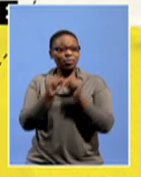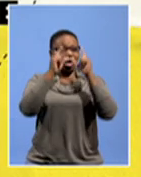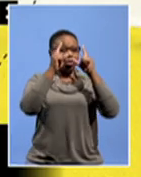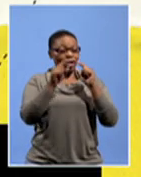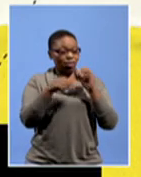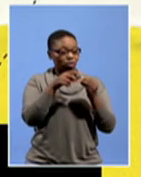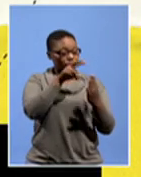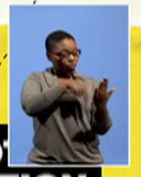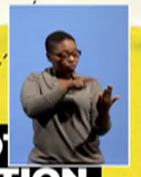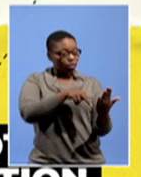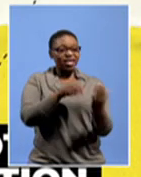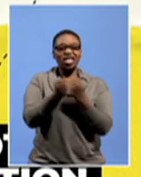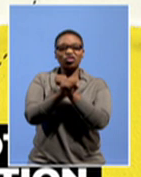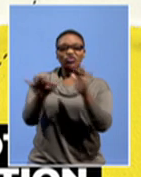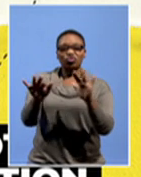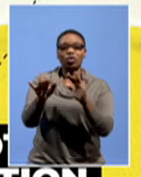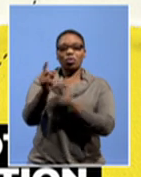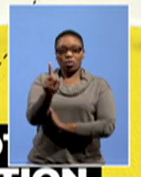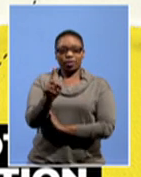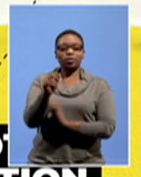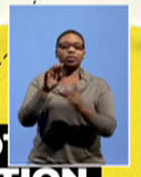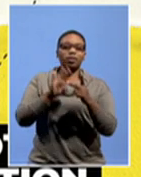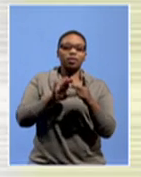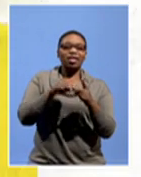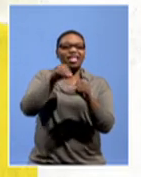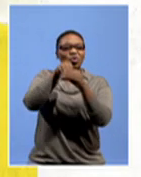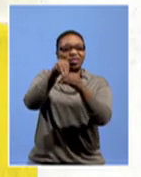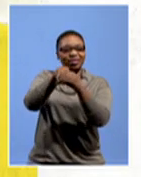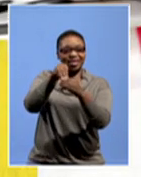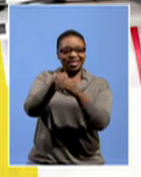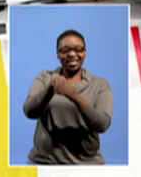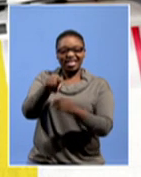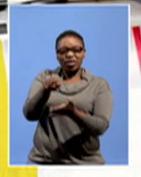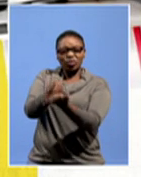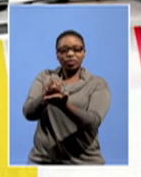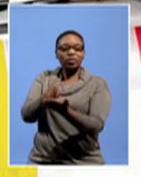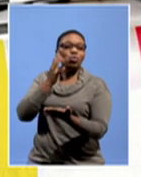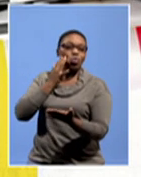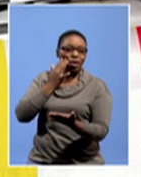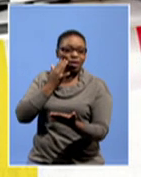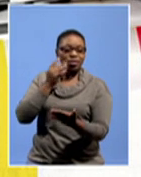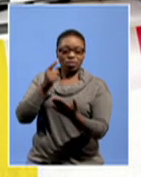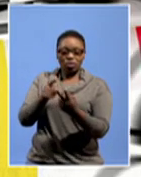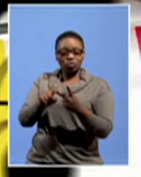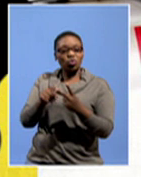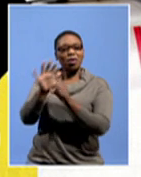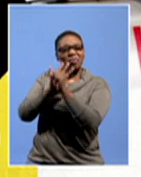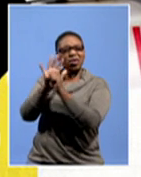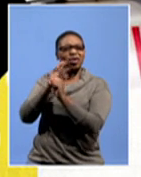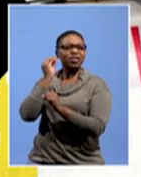Learn the 5 C's to help you spot disinformation. Context. When was it written? And is there background